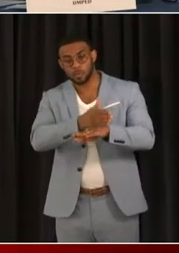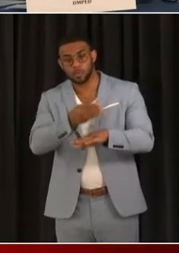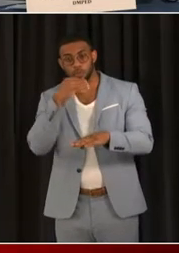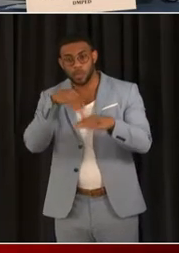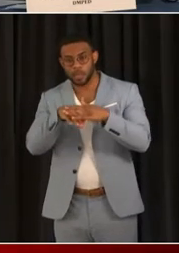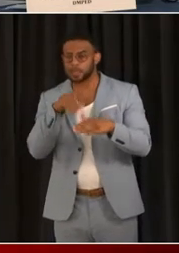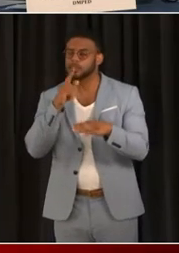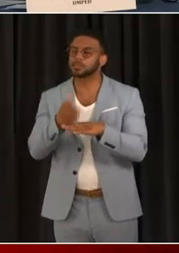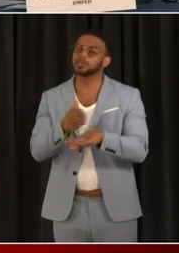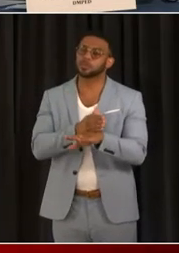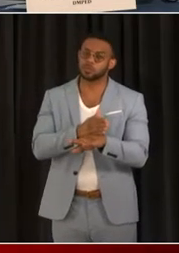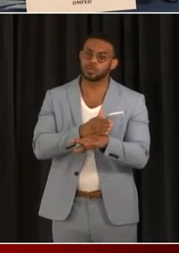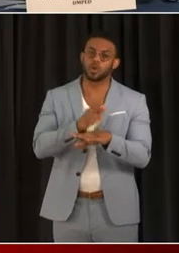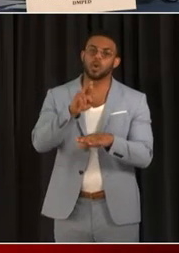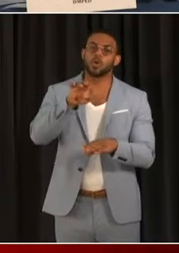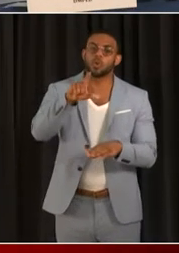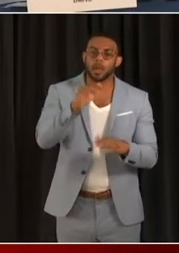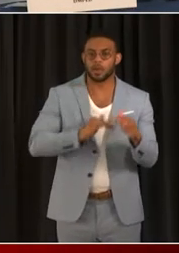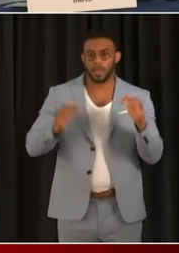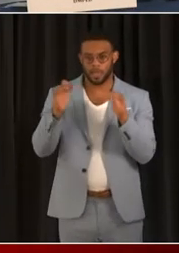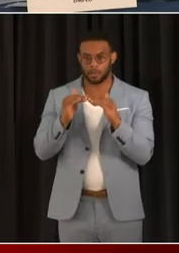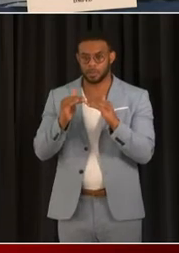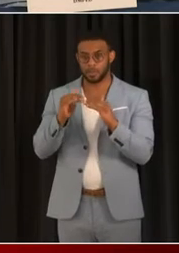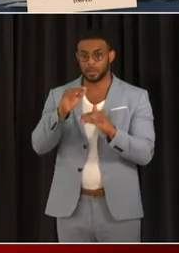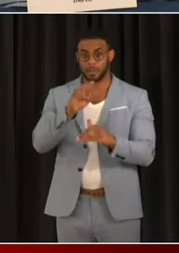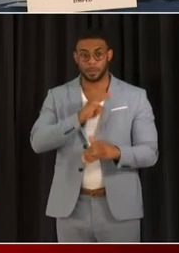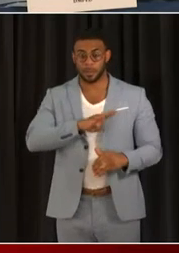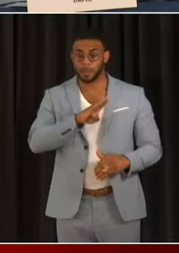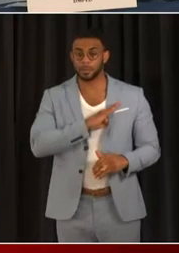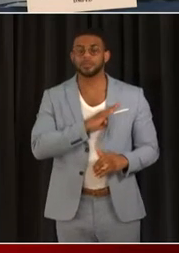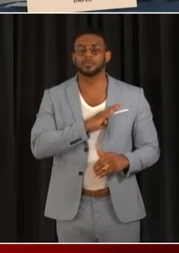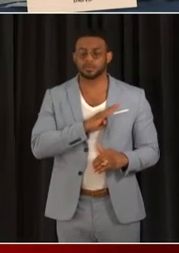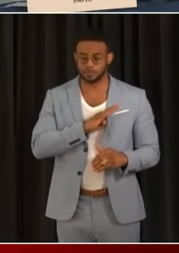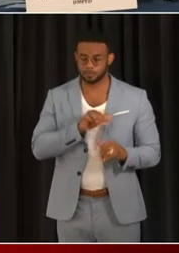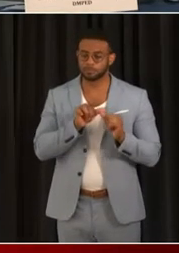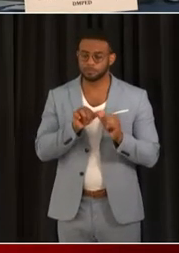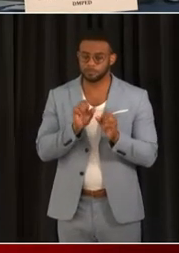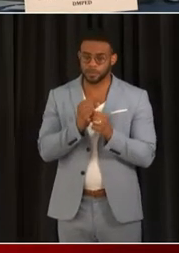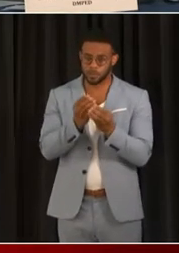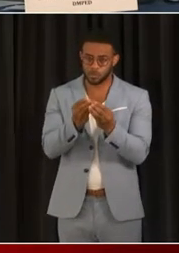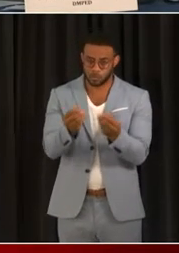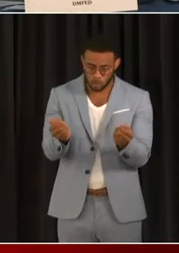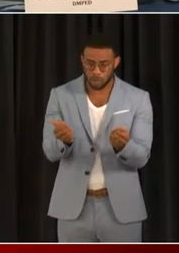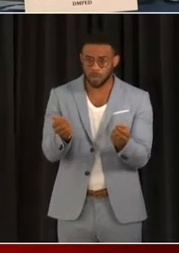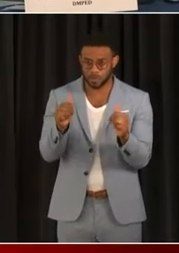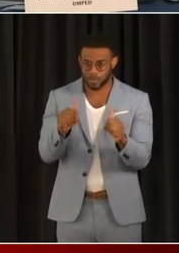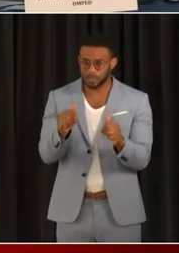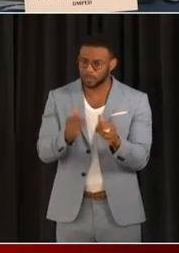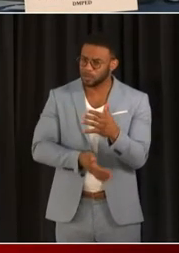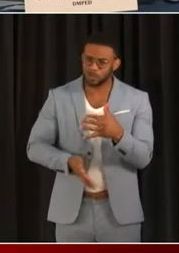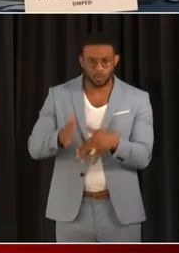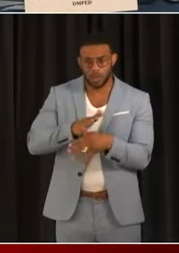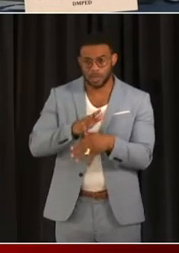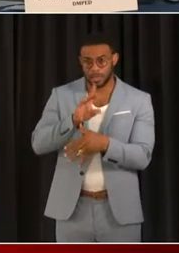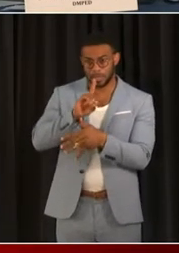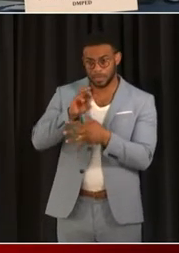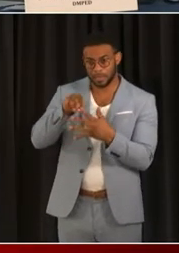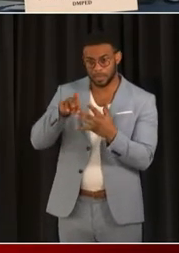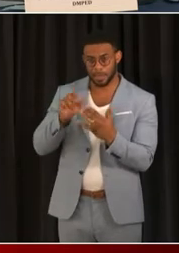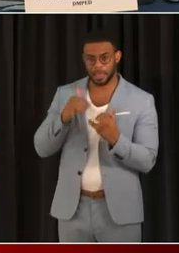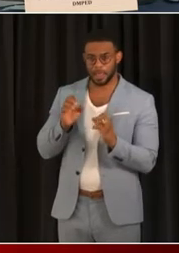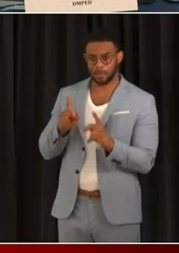improving food access is improving racial equity. And Mayor Bowser has continued to make resolving this a priority. And DMPED